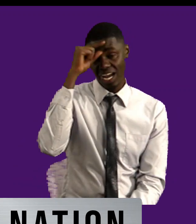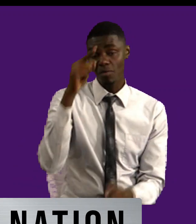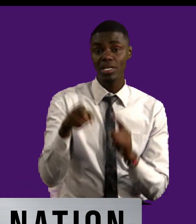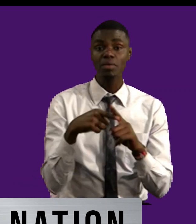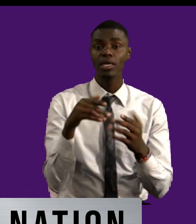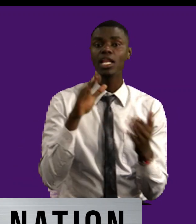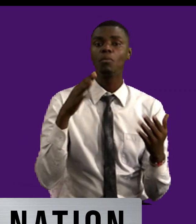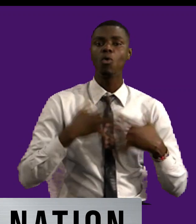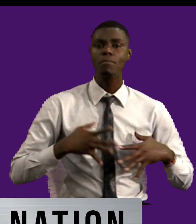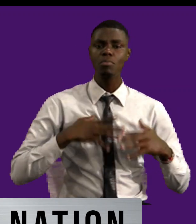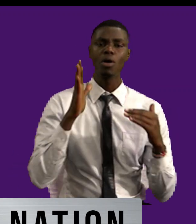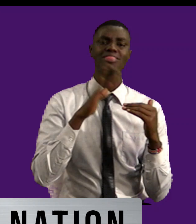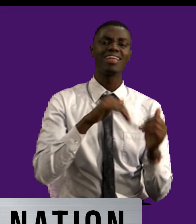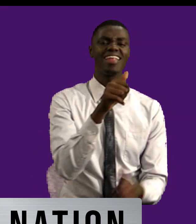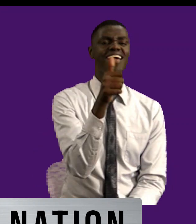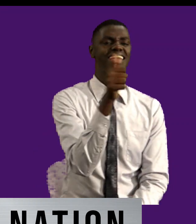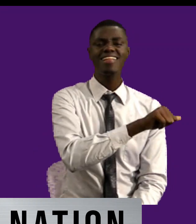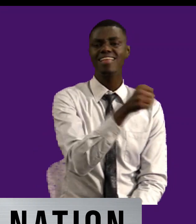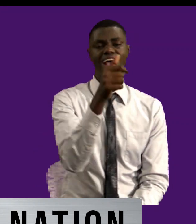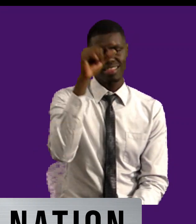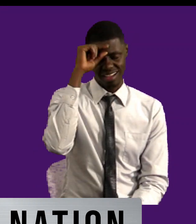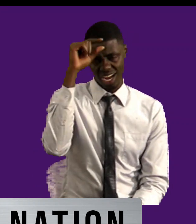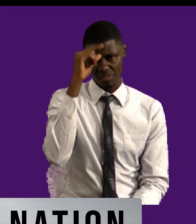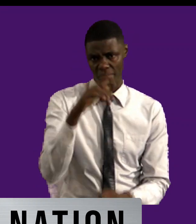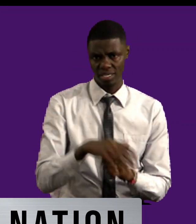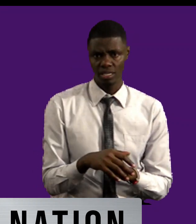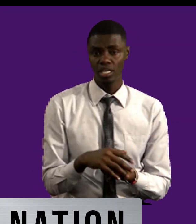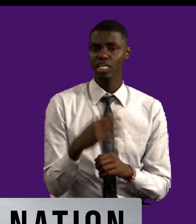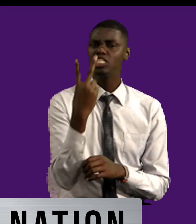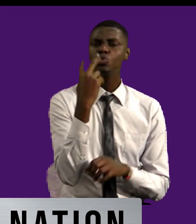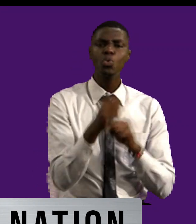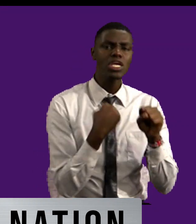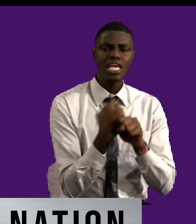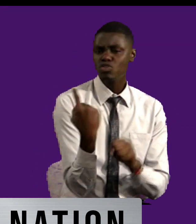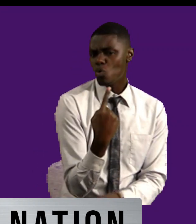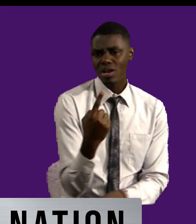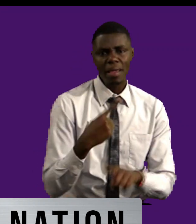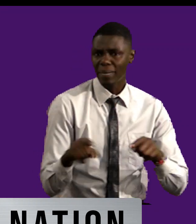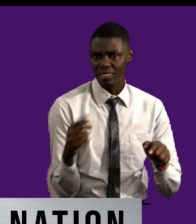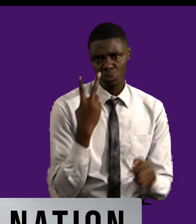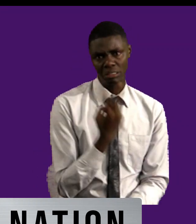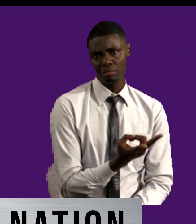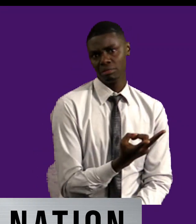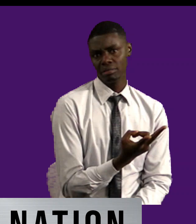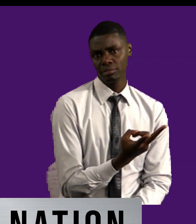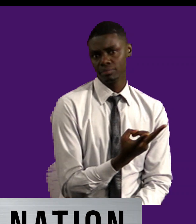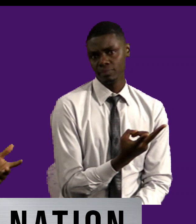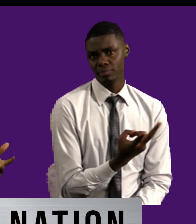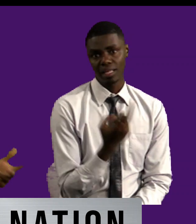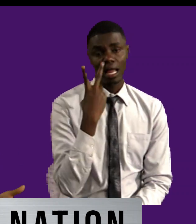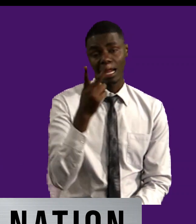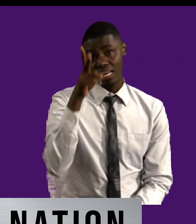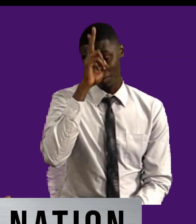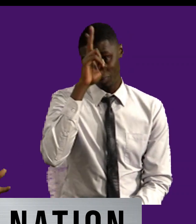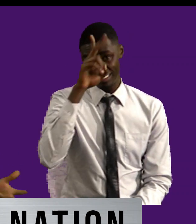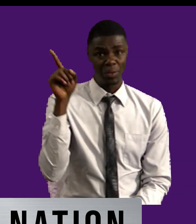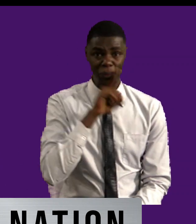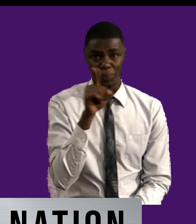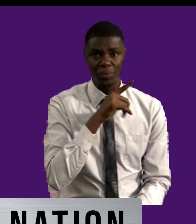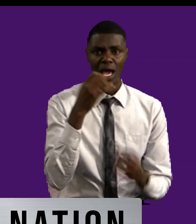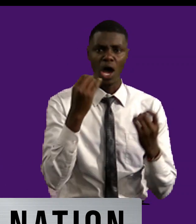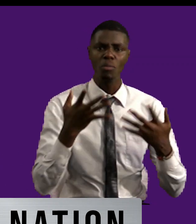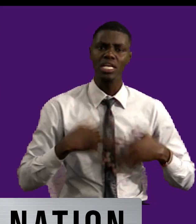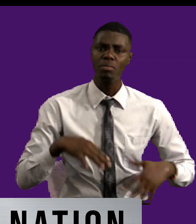killed more people than any other government. It's just barely 2 years. Look at the police brutality, how